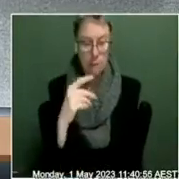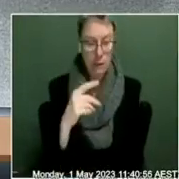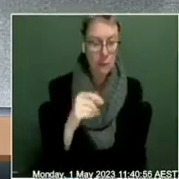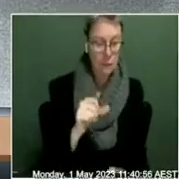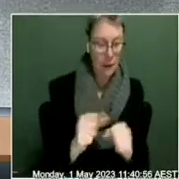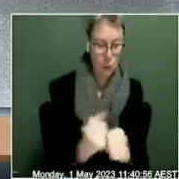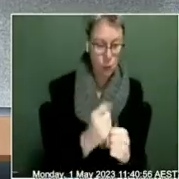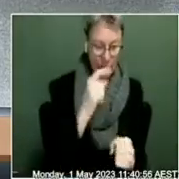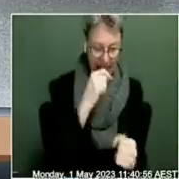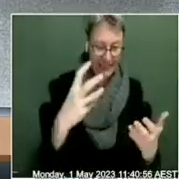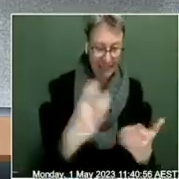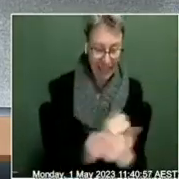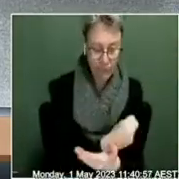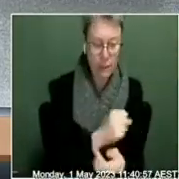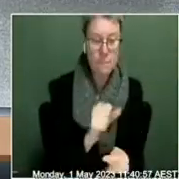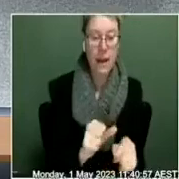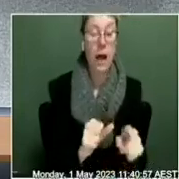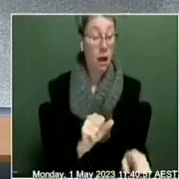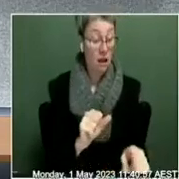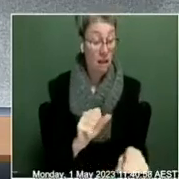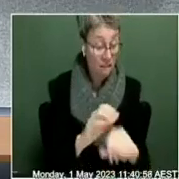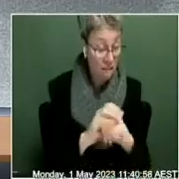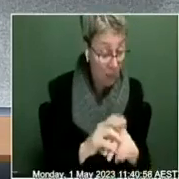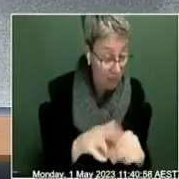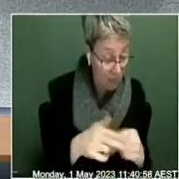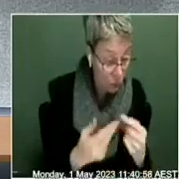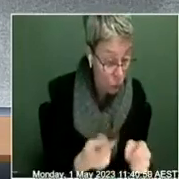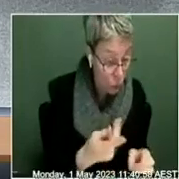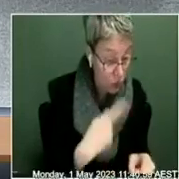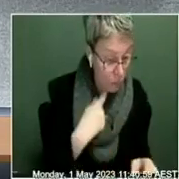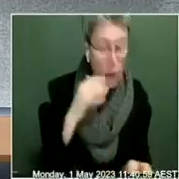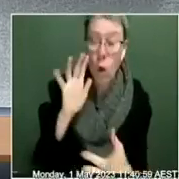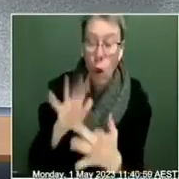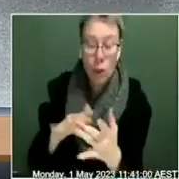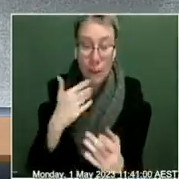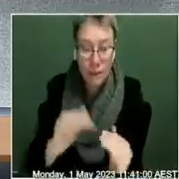that person could use the support of an outreach team.